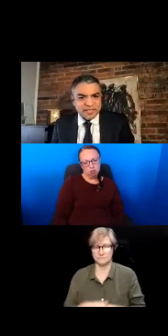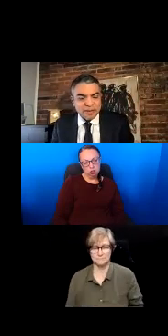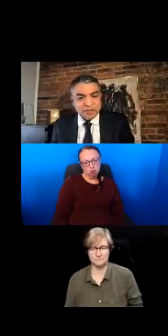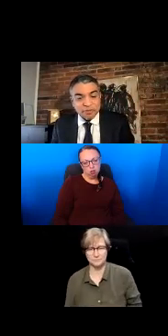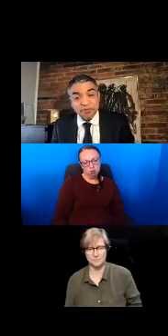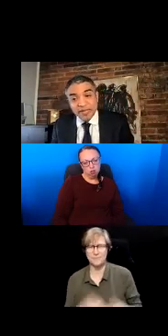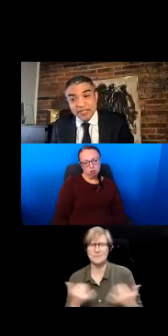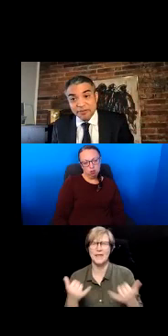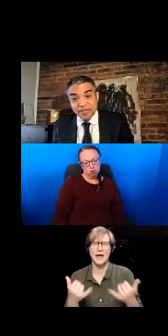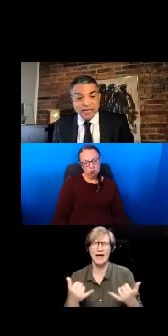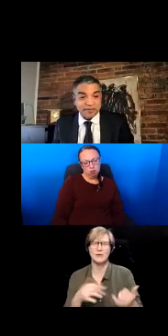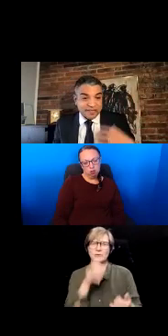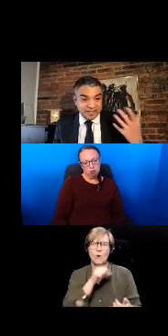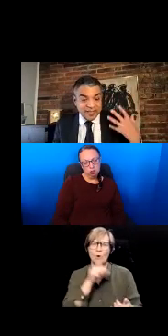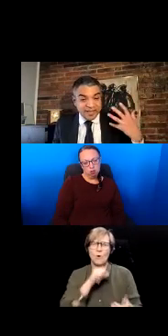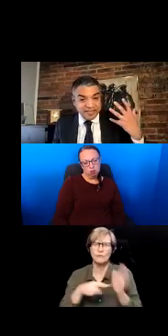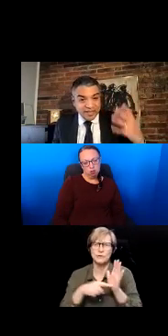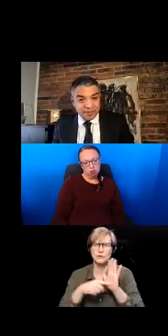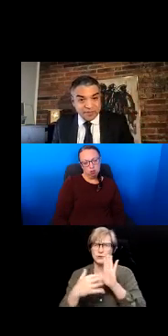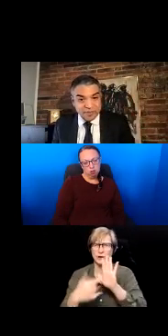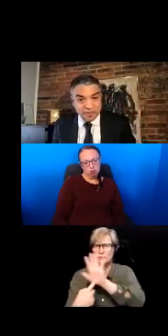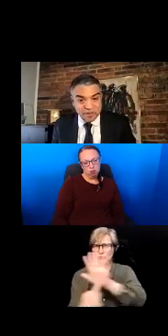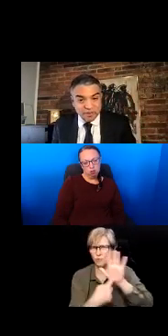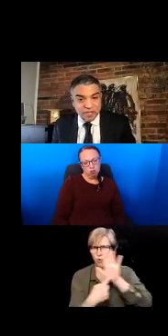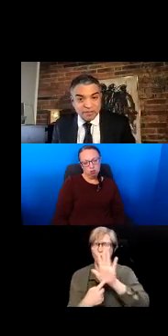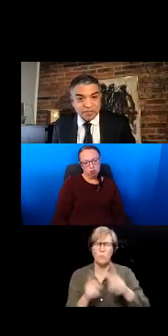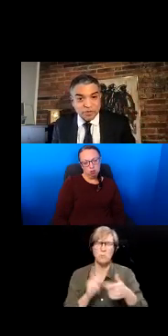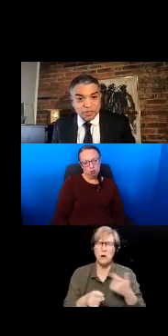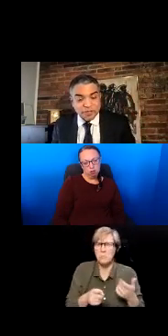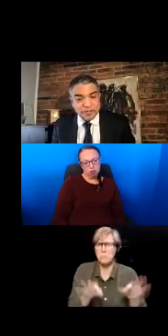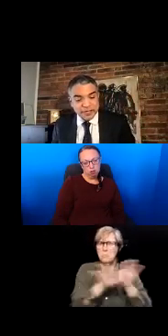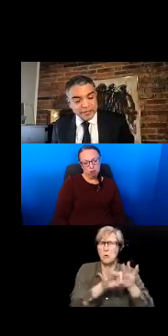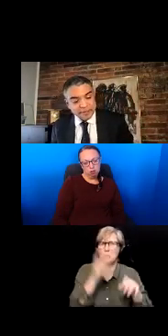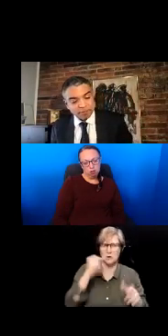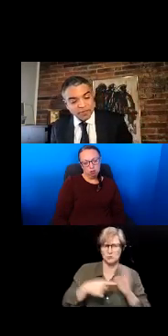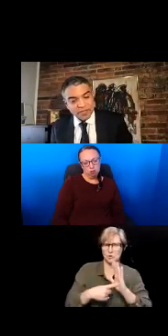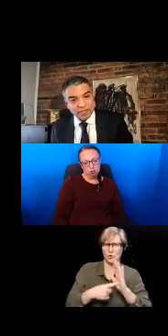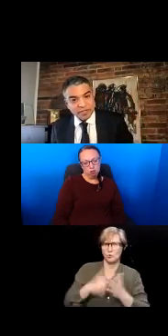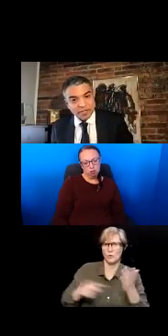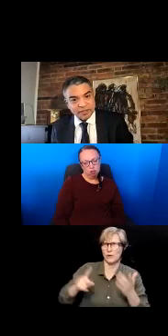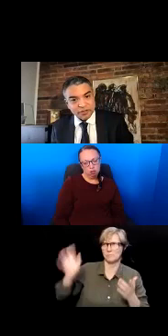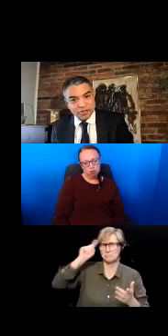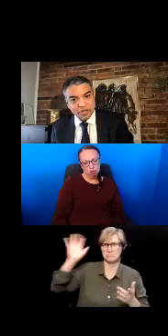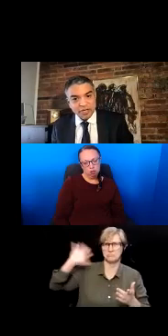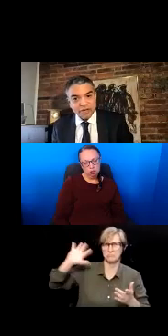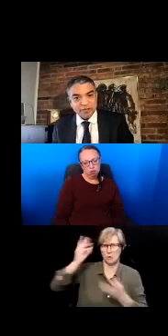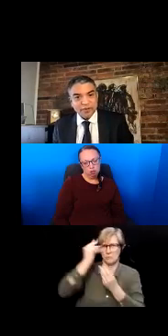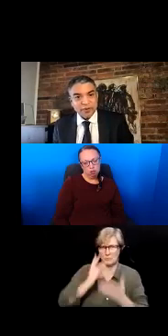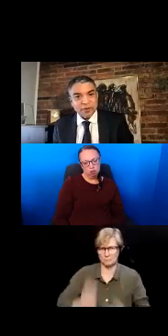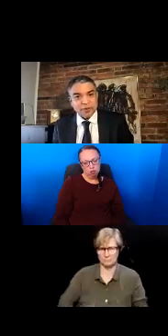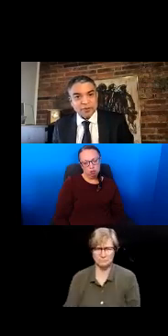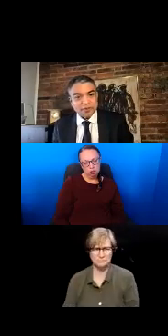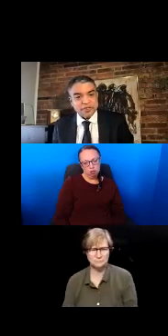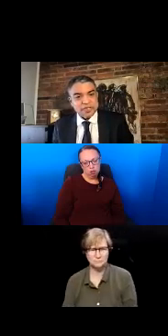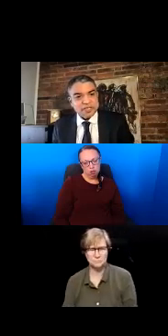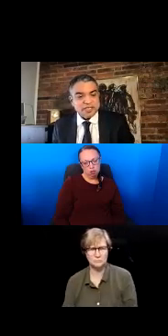little dated now, but it's reflective of the kind of thinking at the time when this was a sort of dominant notion in the literature of